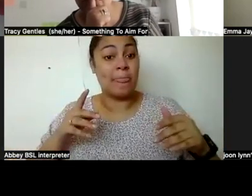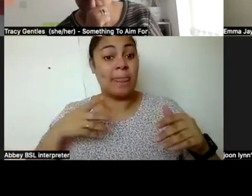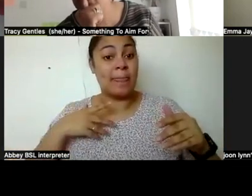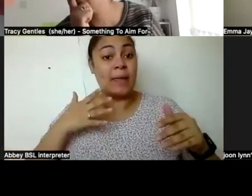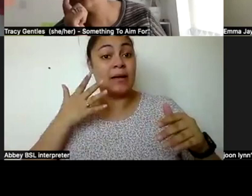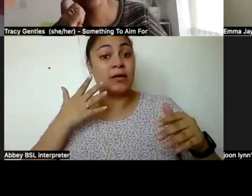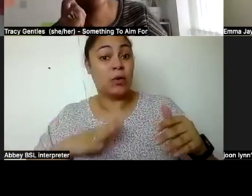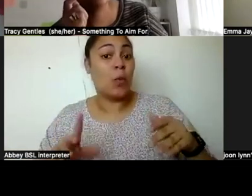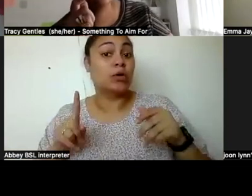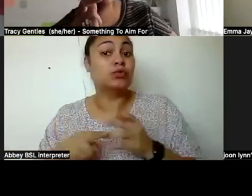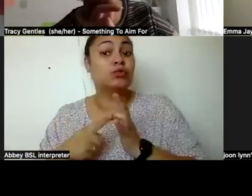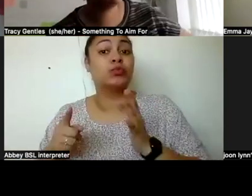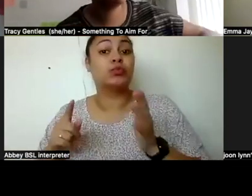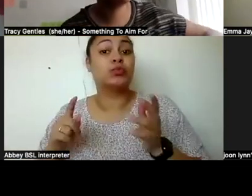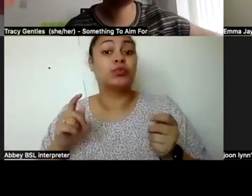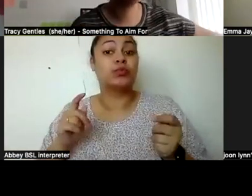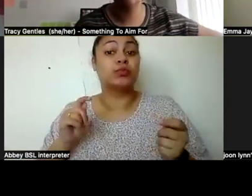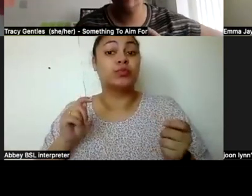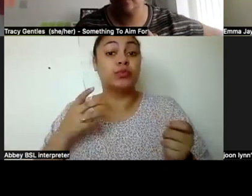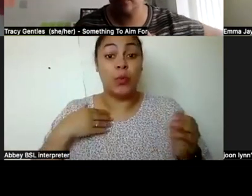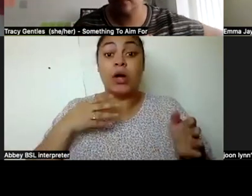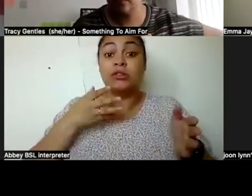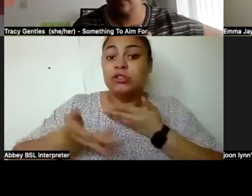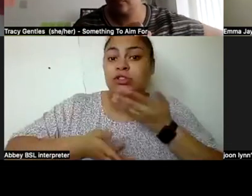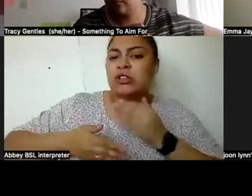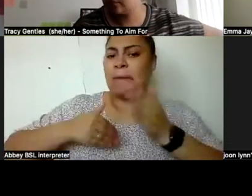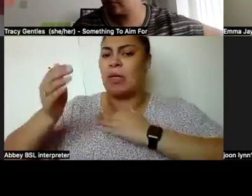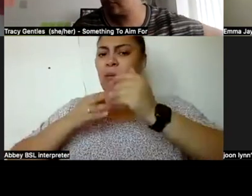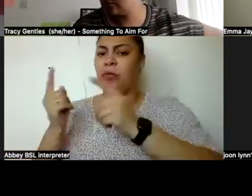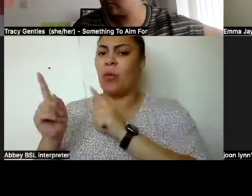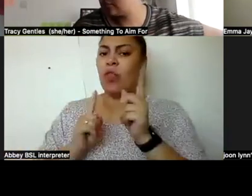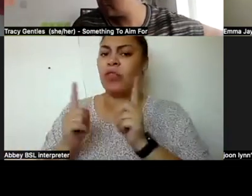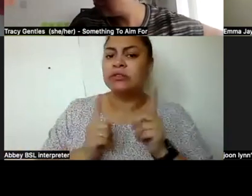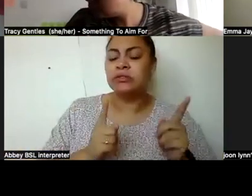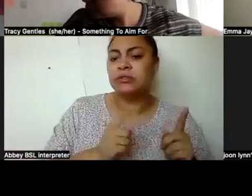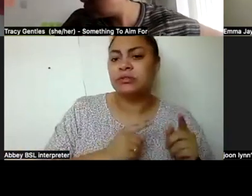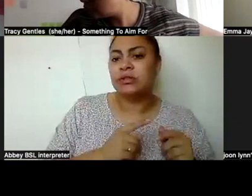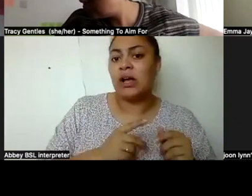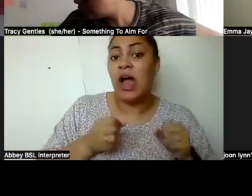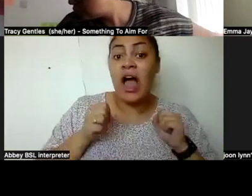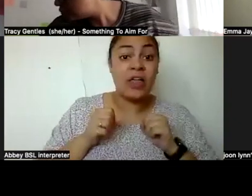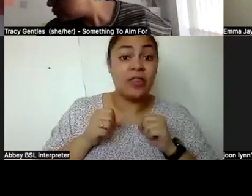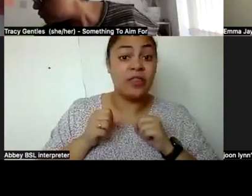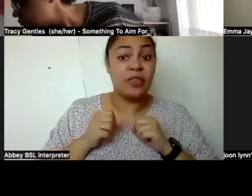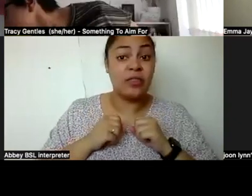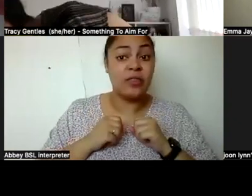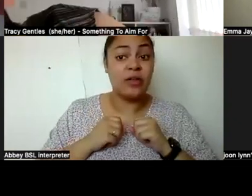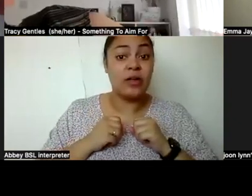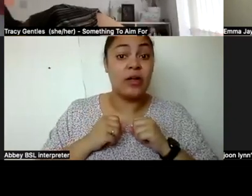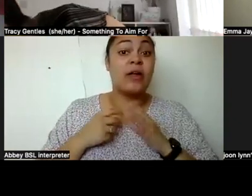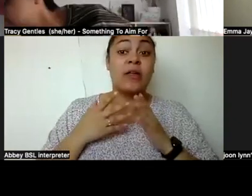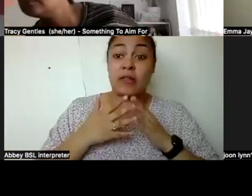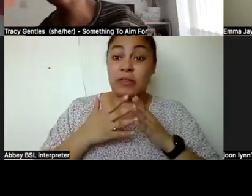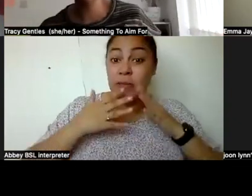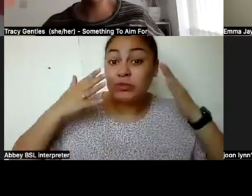to refine, discuss, and build with others. And the rest, the vast majority of all